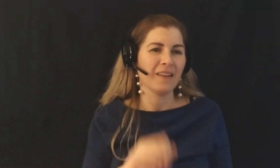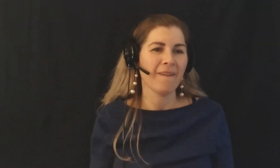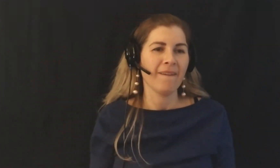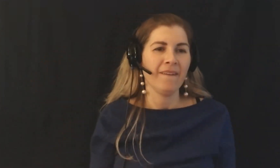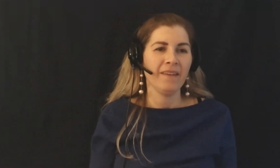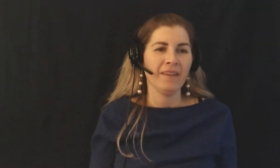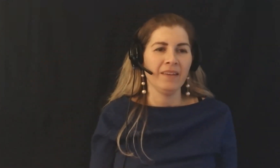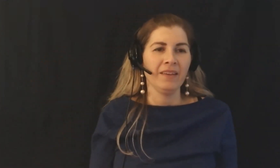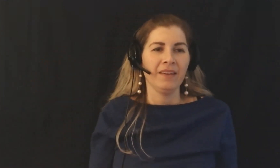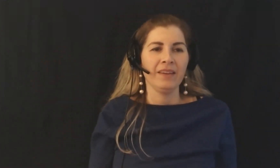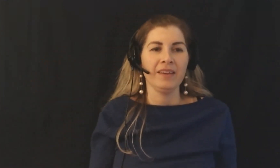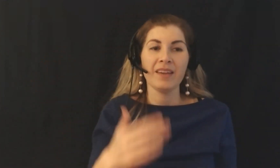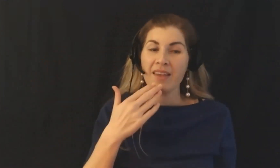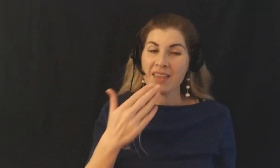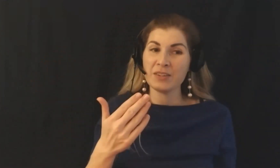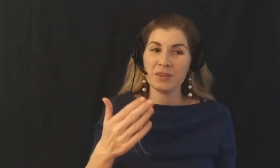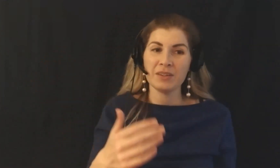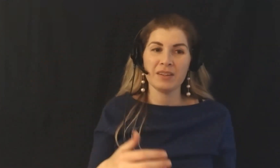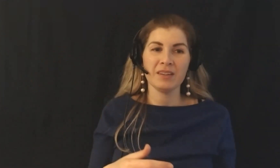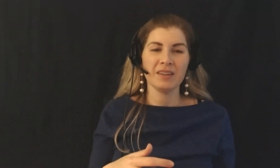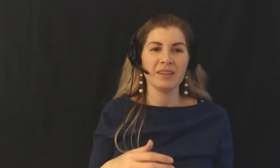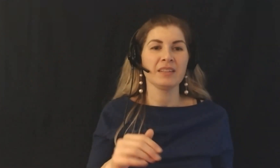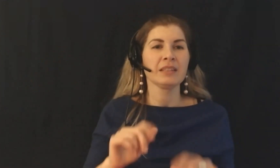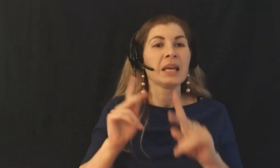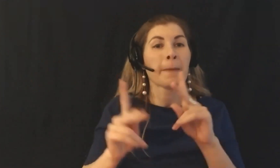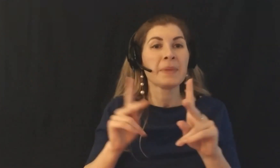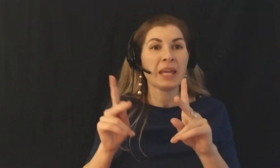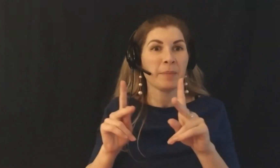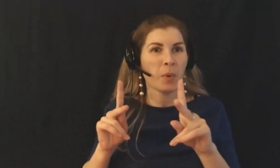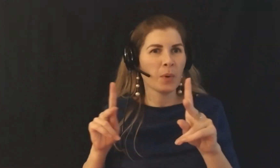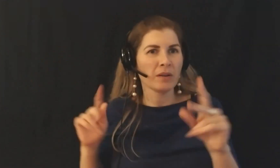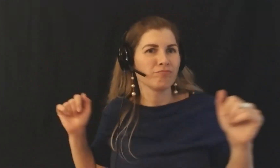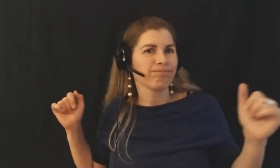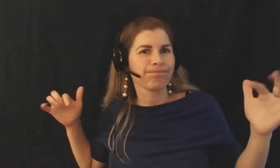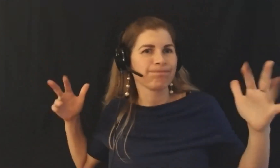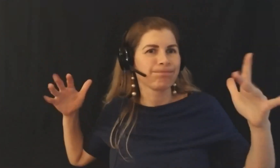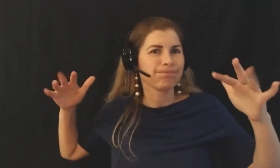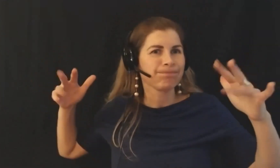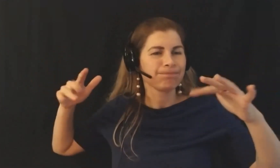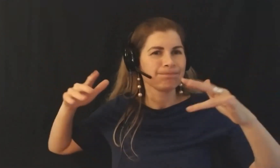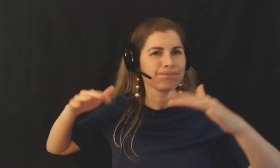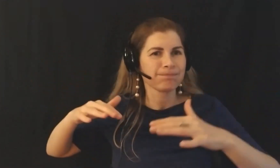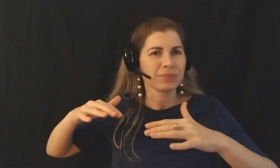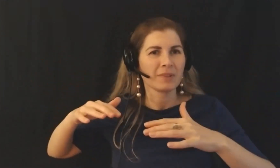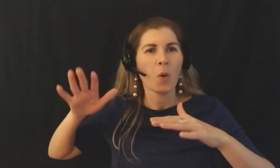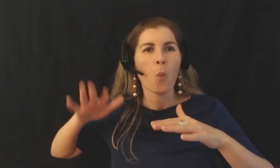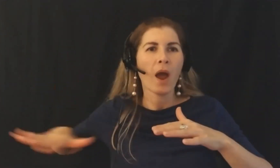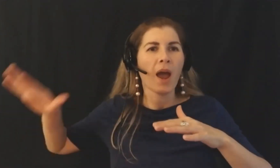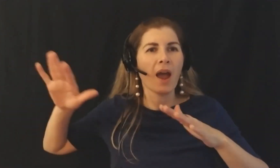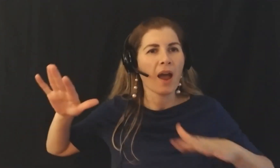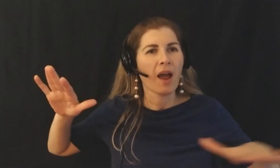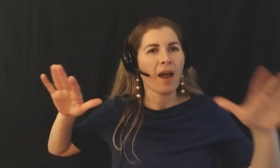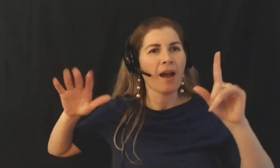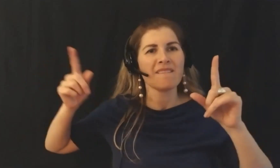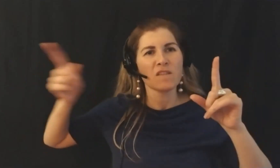Thank you. And Summer? People gathered from wide and far to